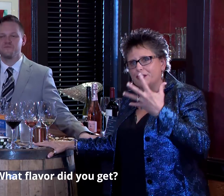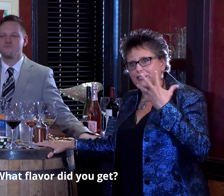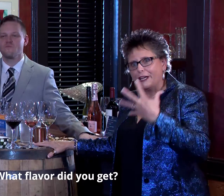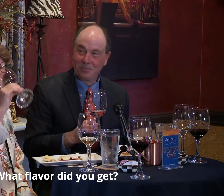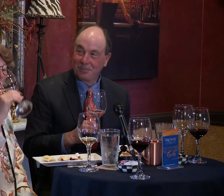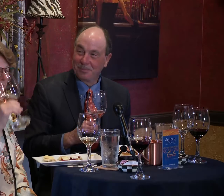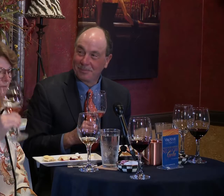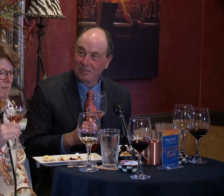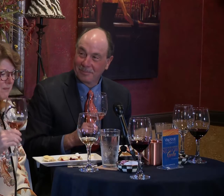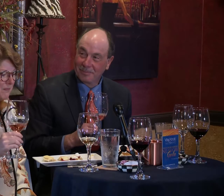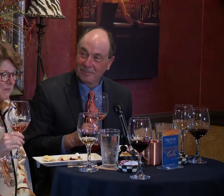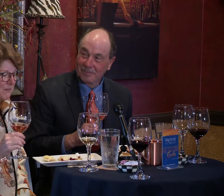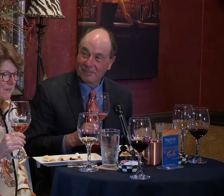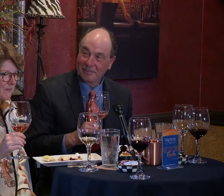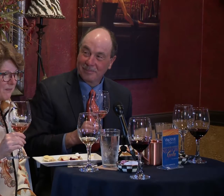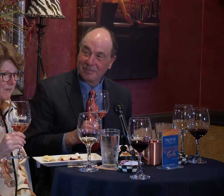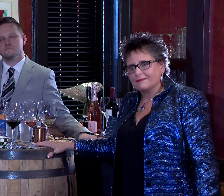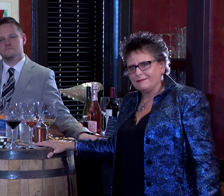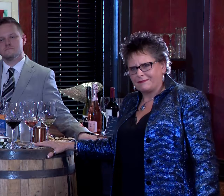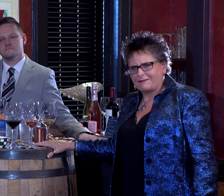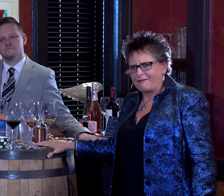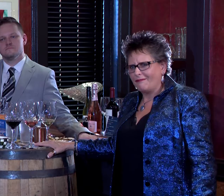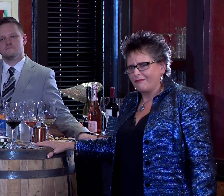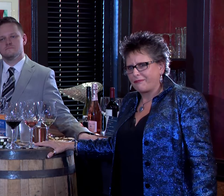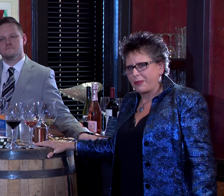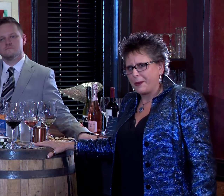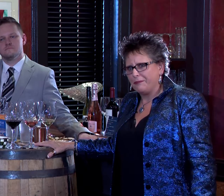What flavor did you get?